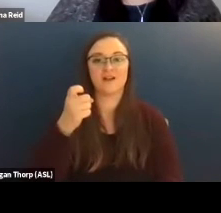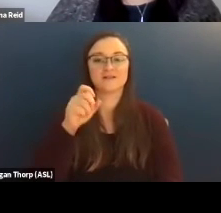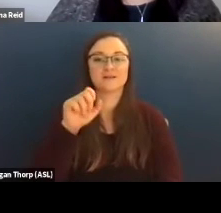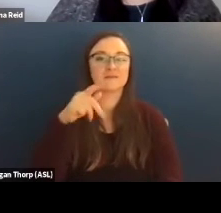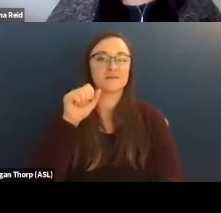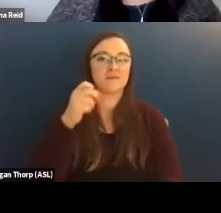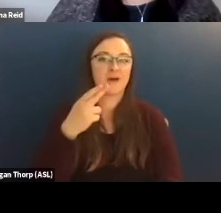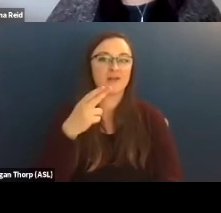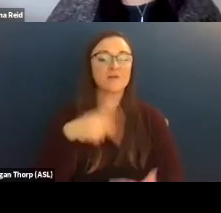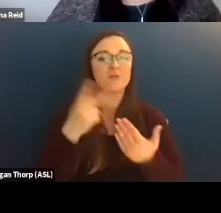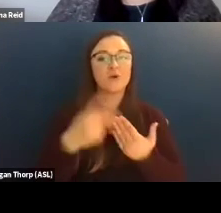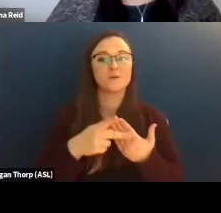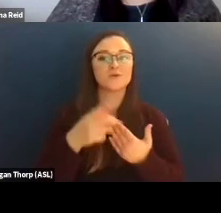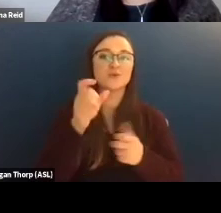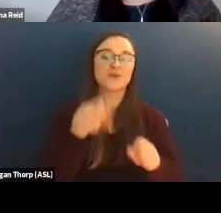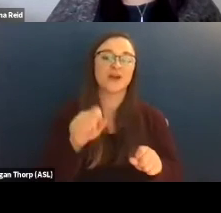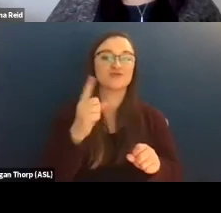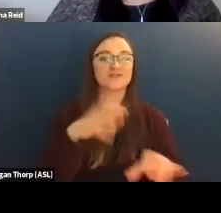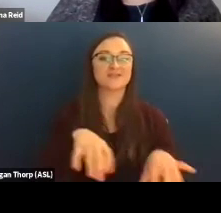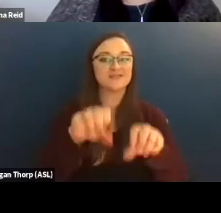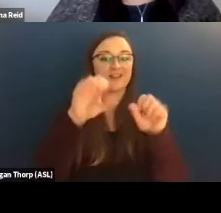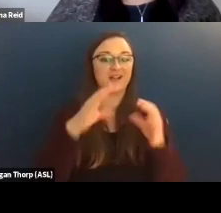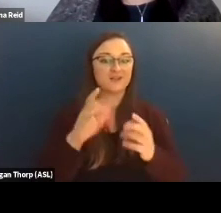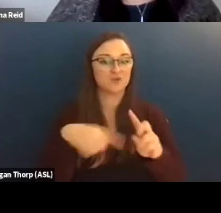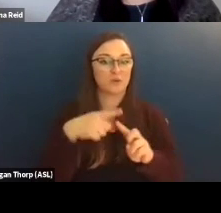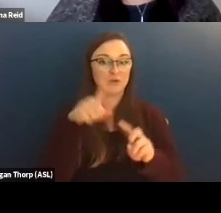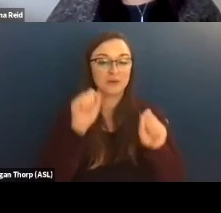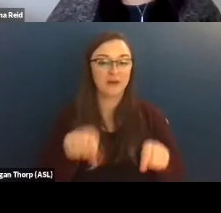you can actually go at your own pace?